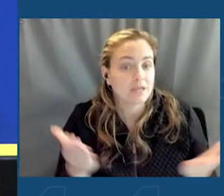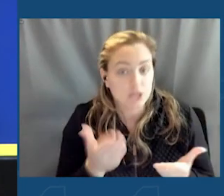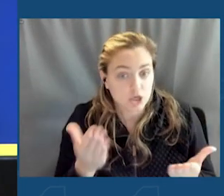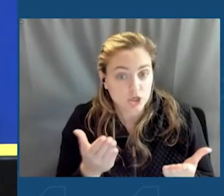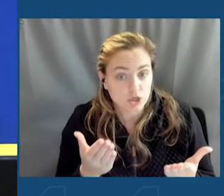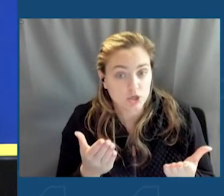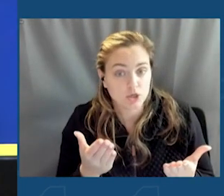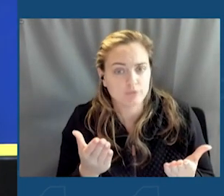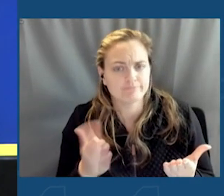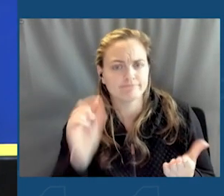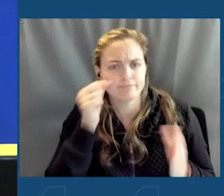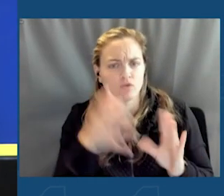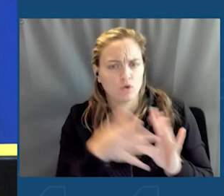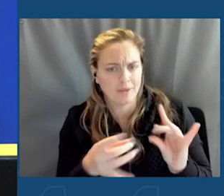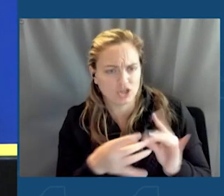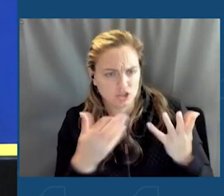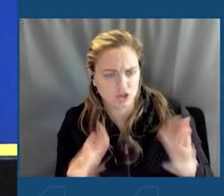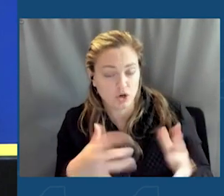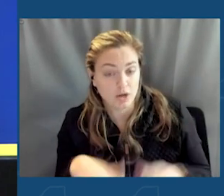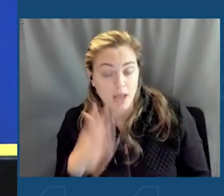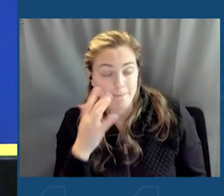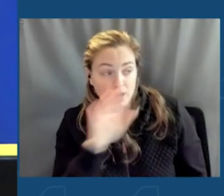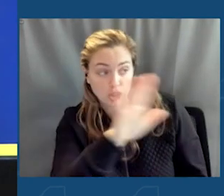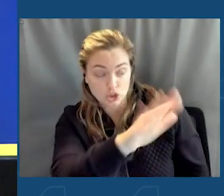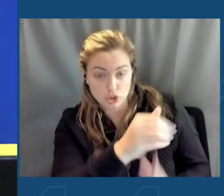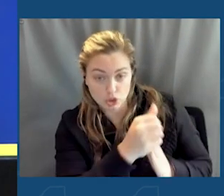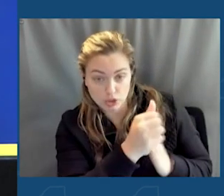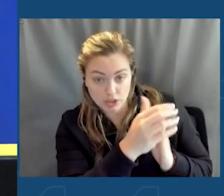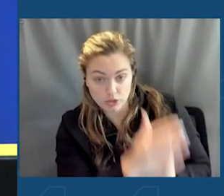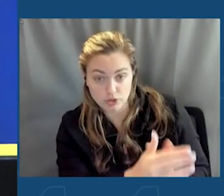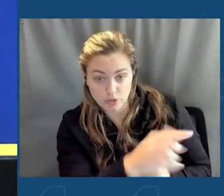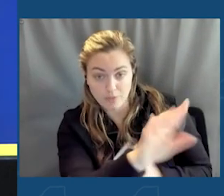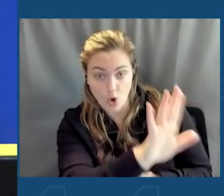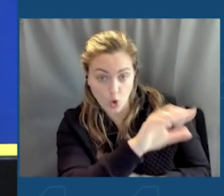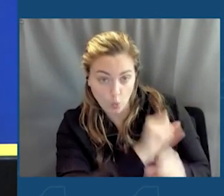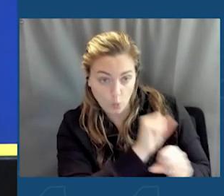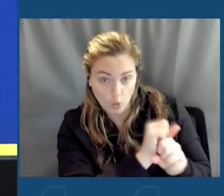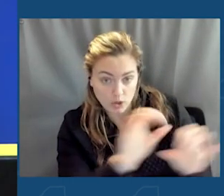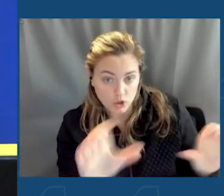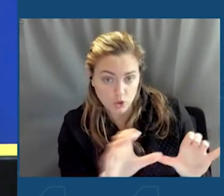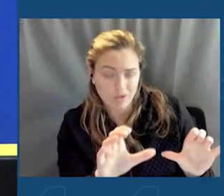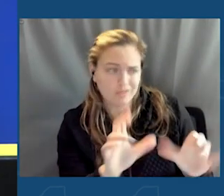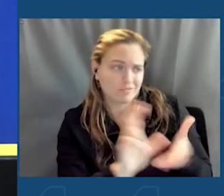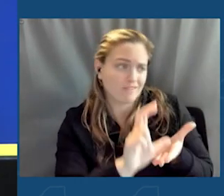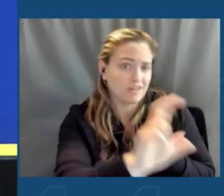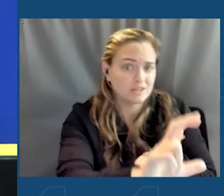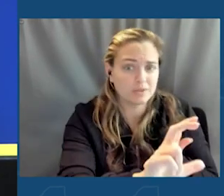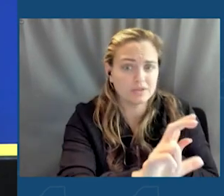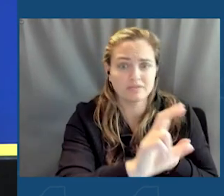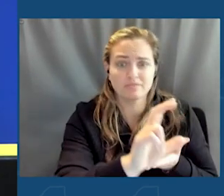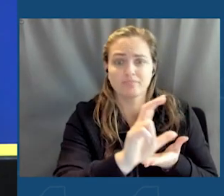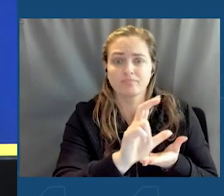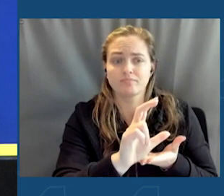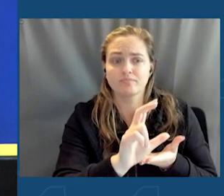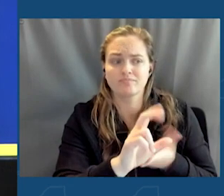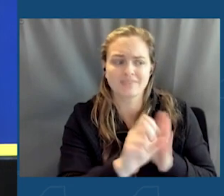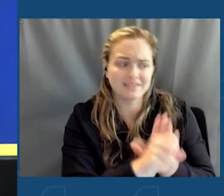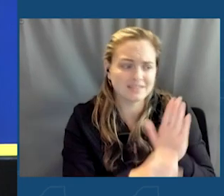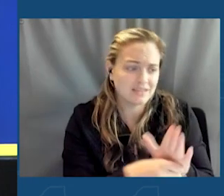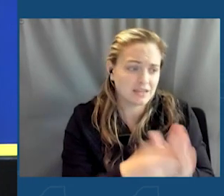stated, because of her leadership, because of the work that she's been doing, because of the investments that the state has been